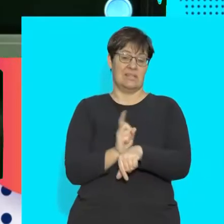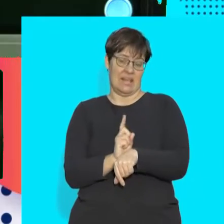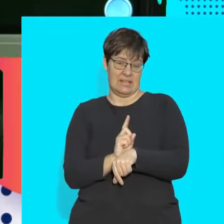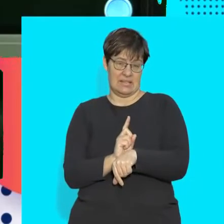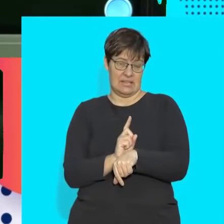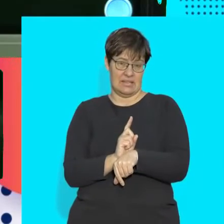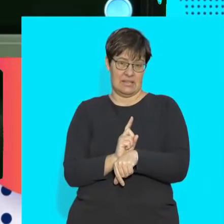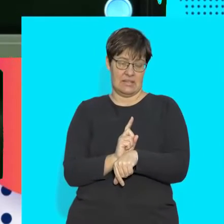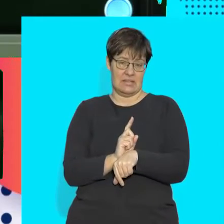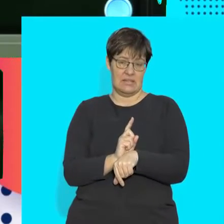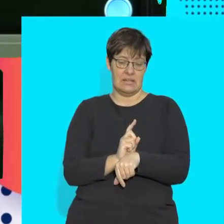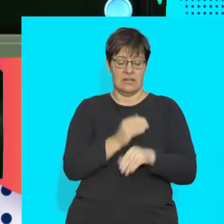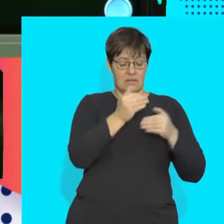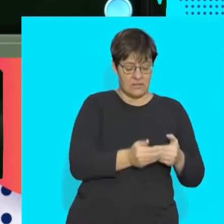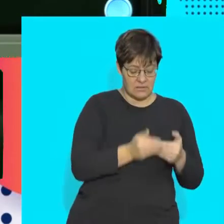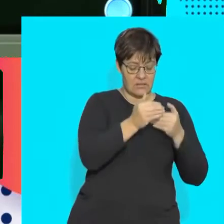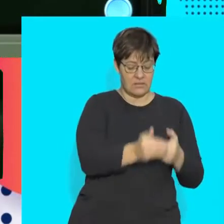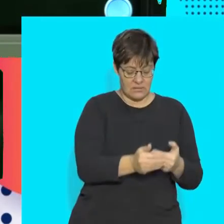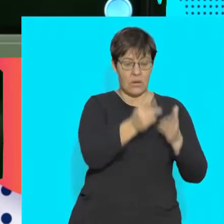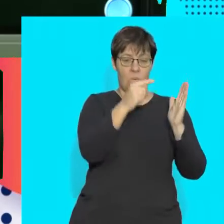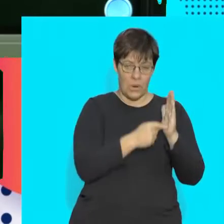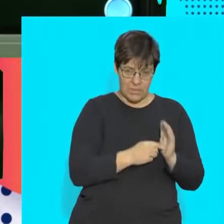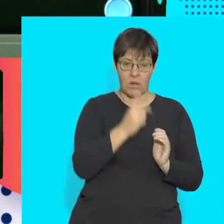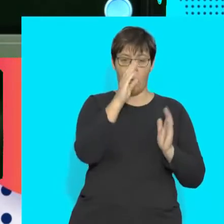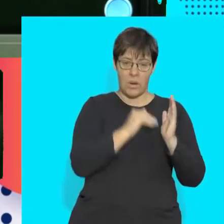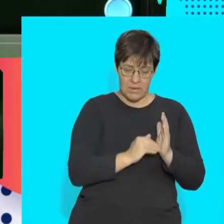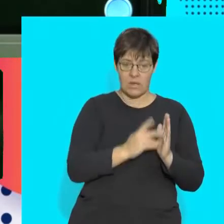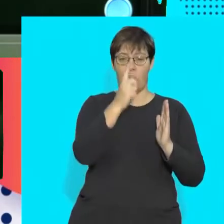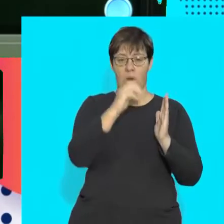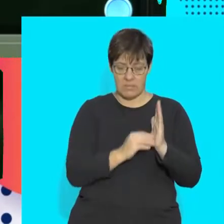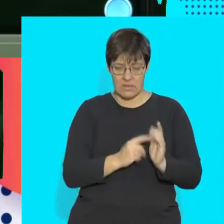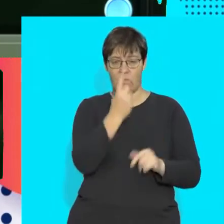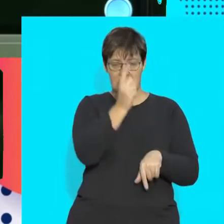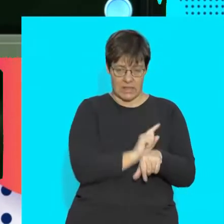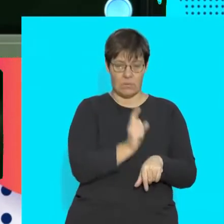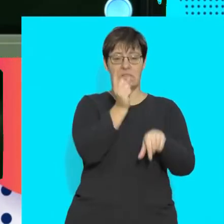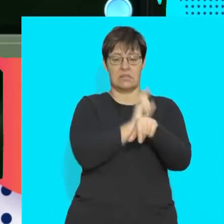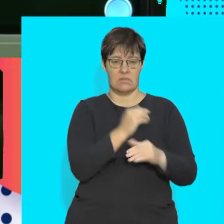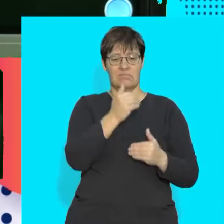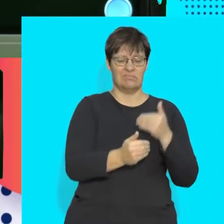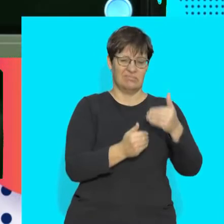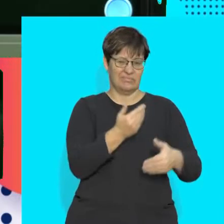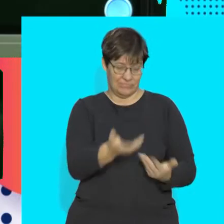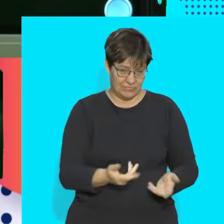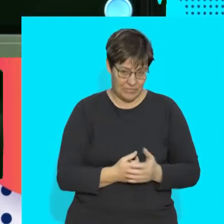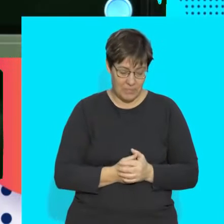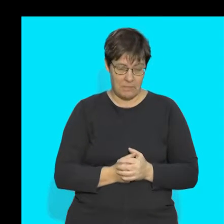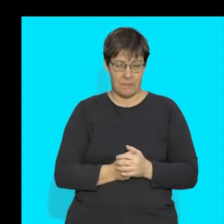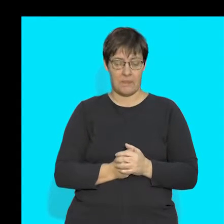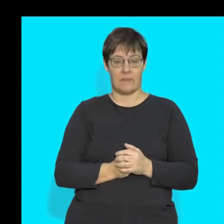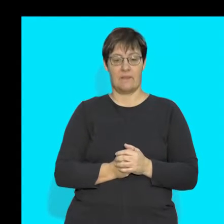per second, it covers 1 meter every second, which is about as fast as I walk some